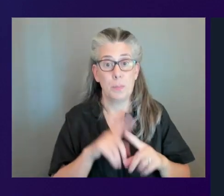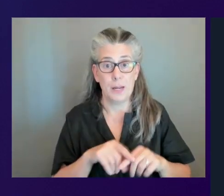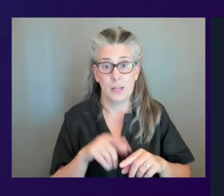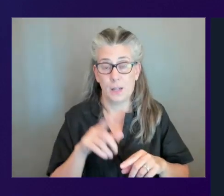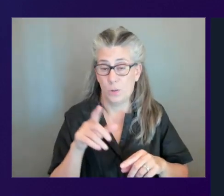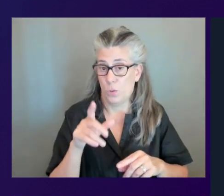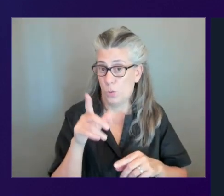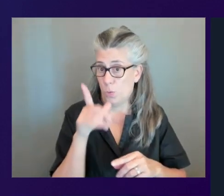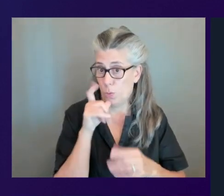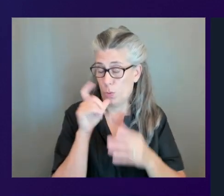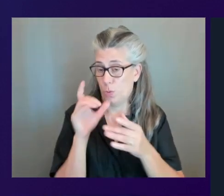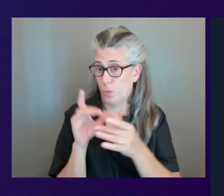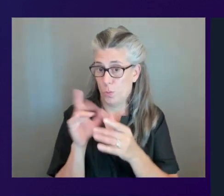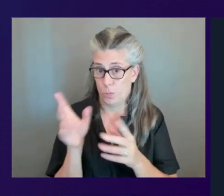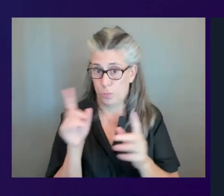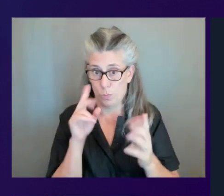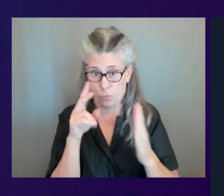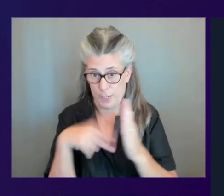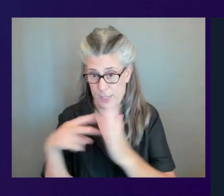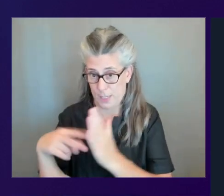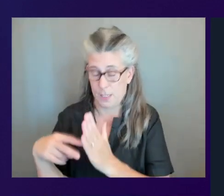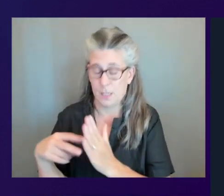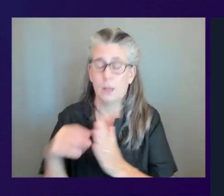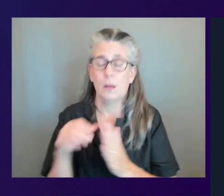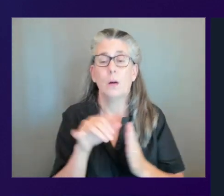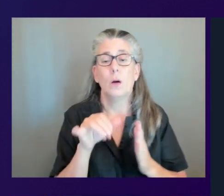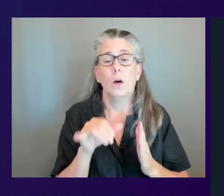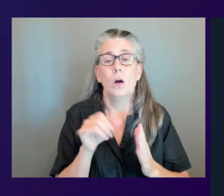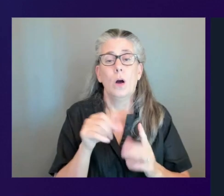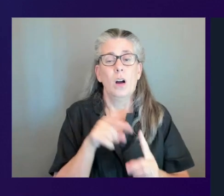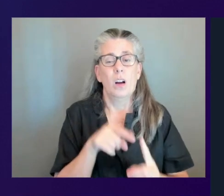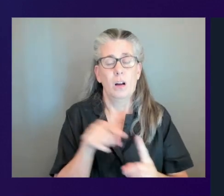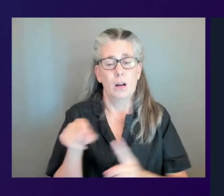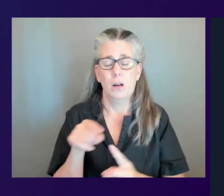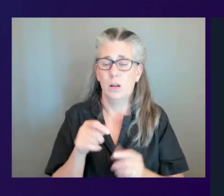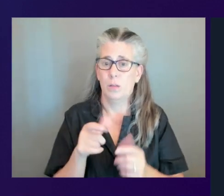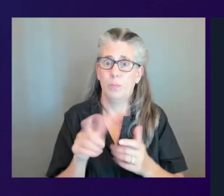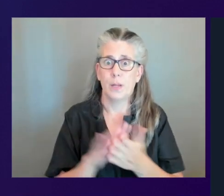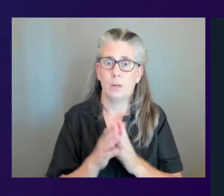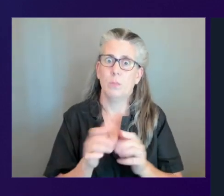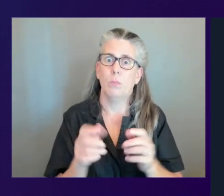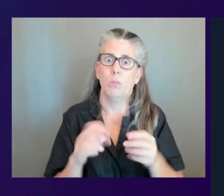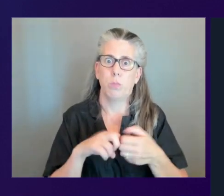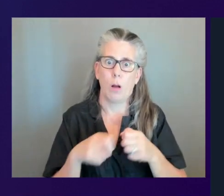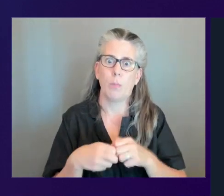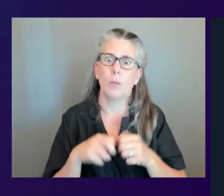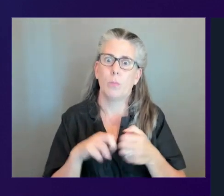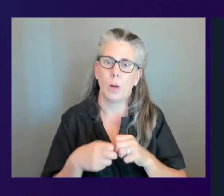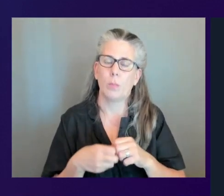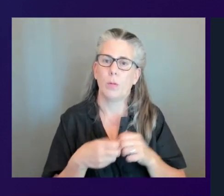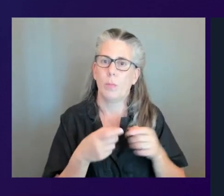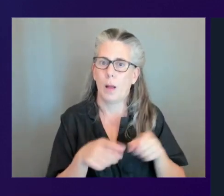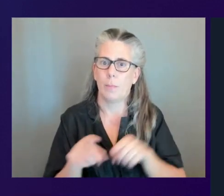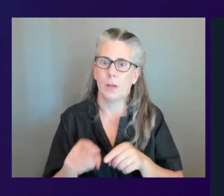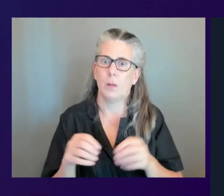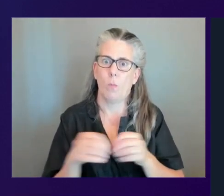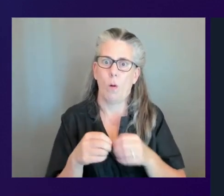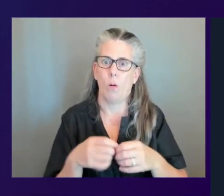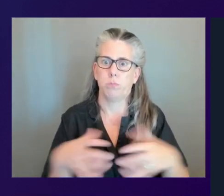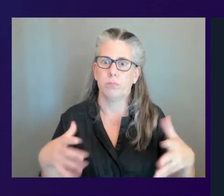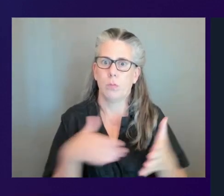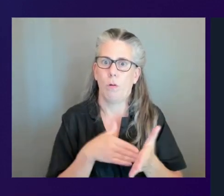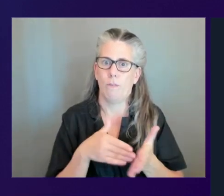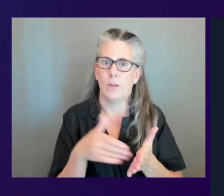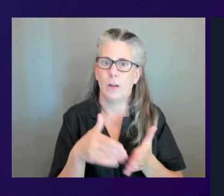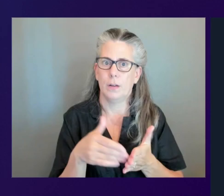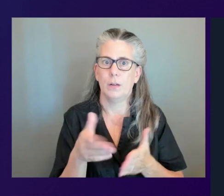online threats, are doubling every year. Just year over year, this is like a bigger and bigger problem space for all of us to deal with. You probably could have used that last graph as well. Yeah,